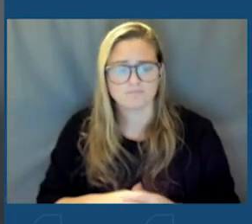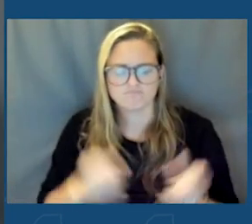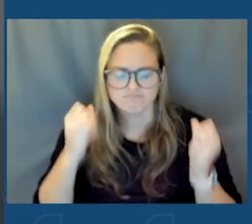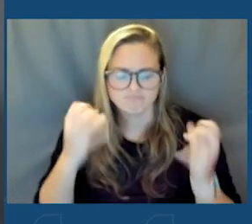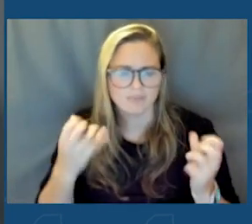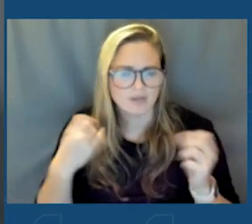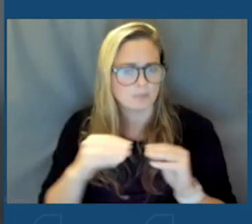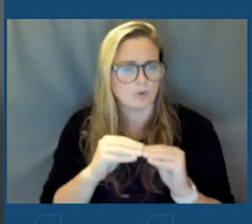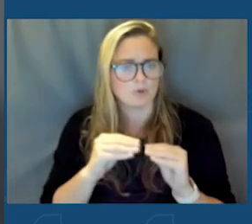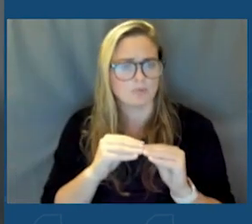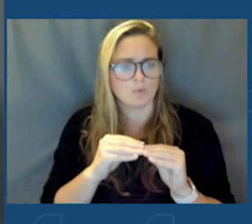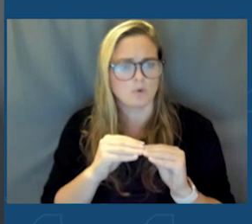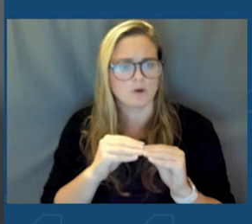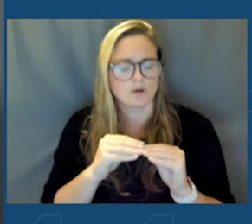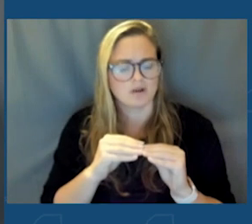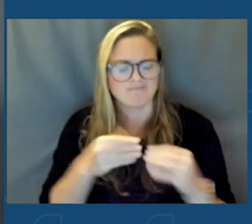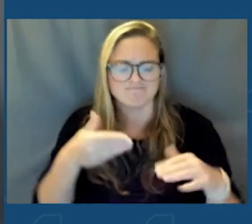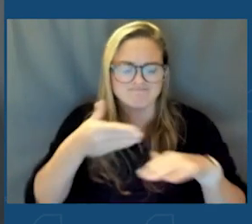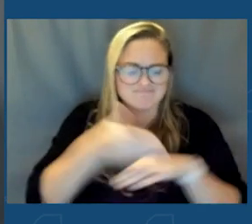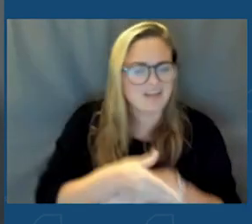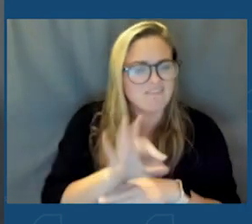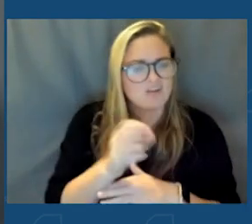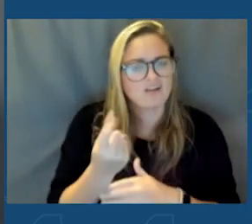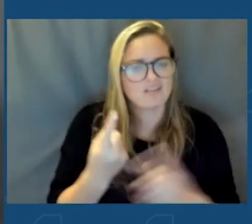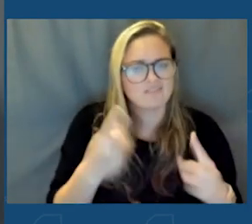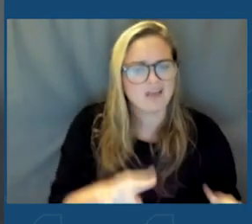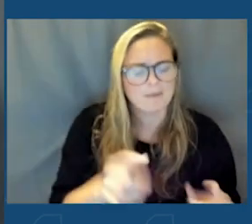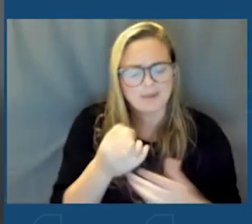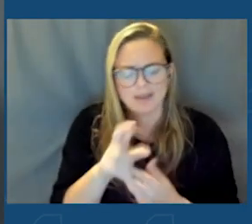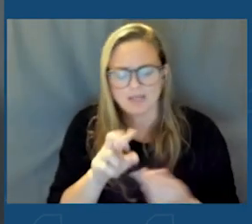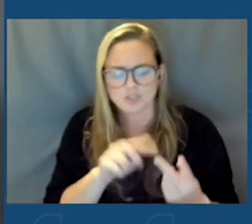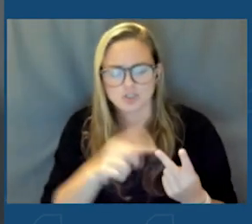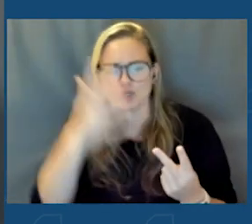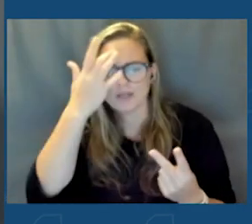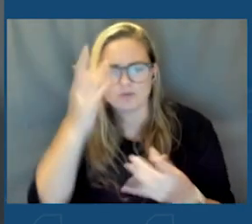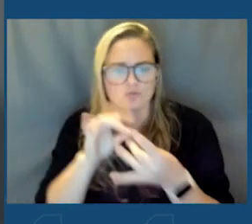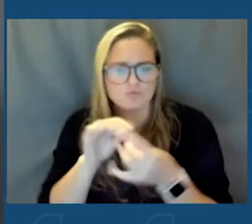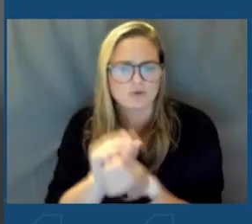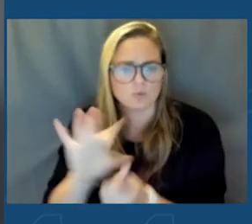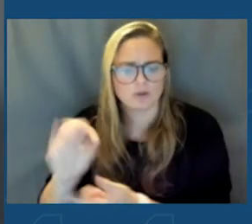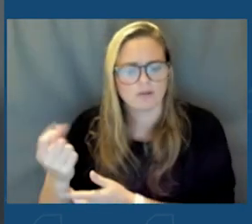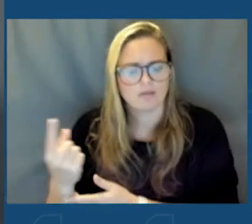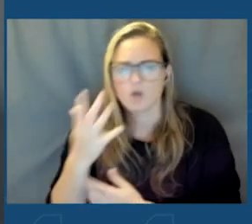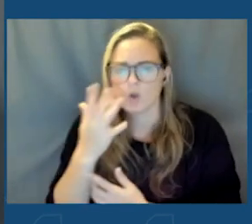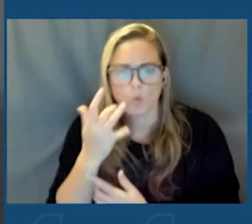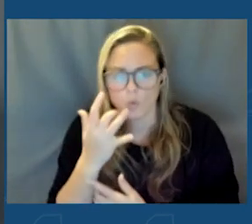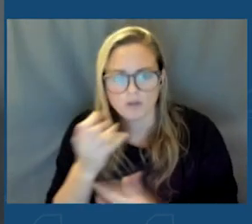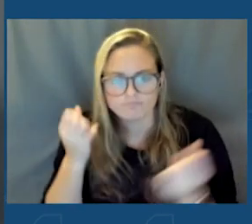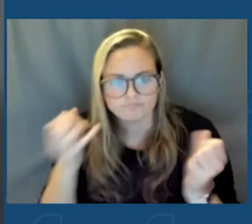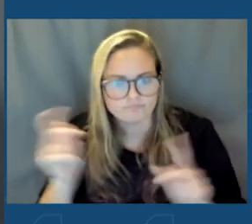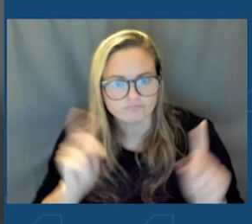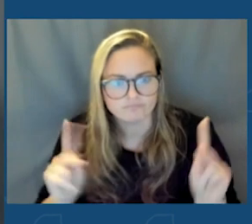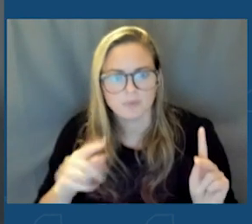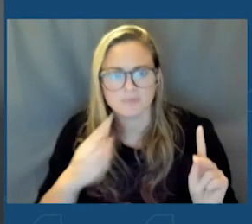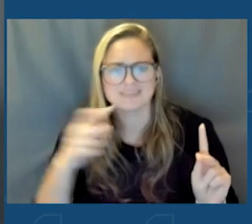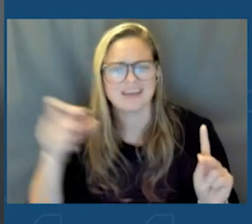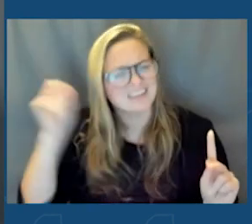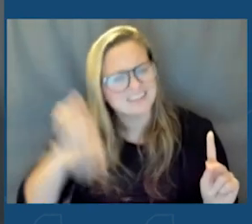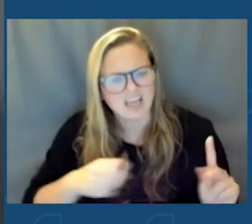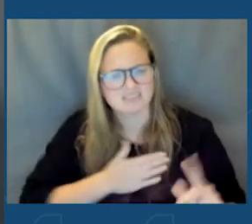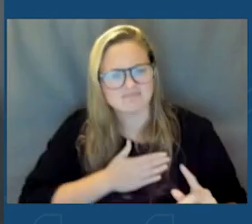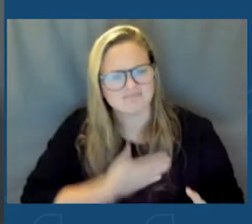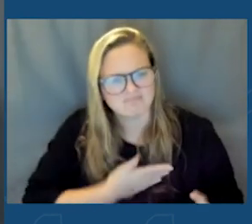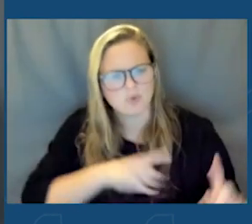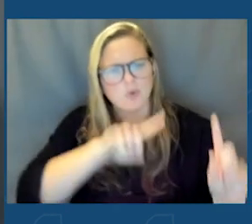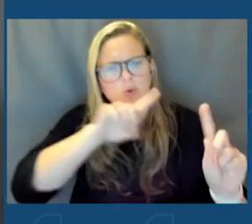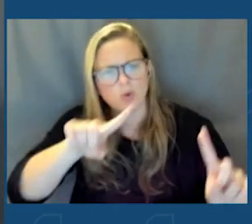more who succumbed to the cancers and the illnesses related to it. Why do so many people say, yes, I will become